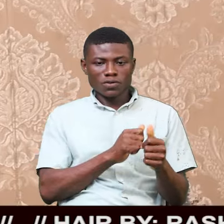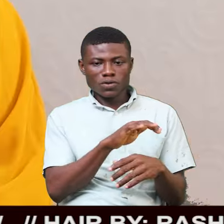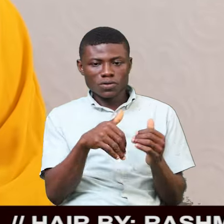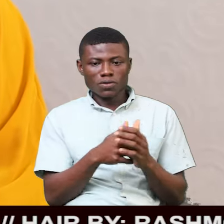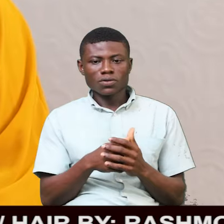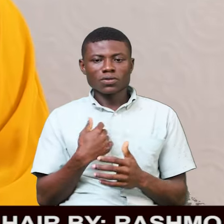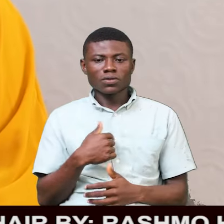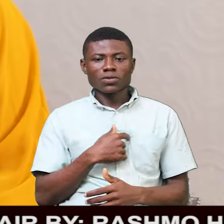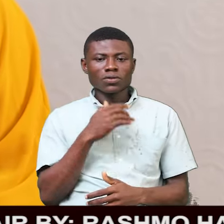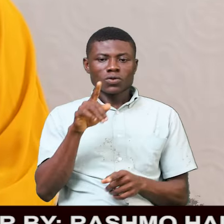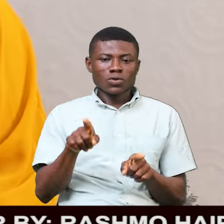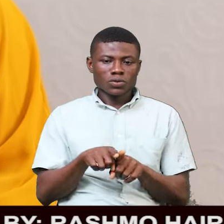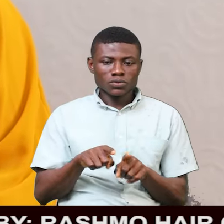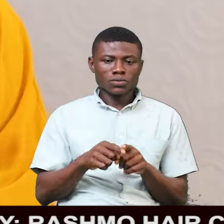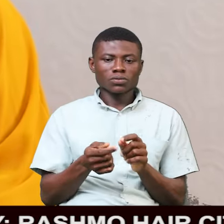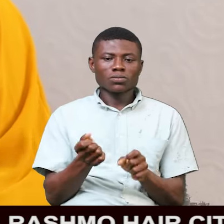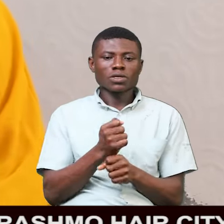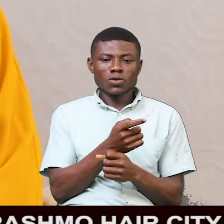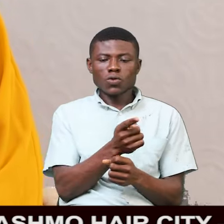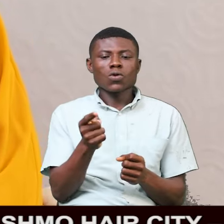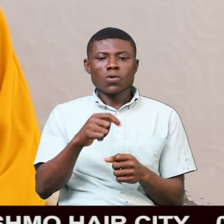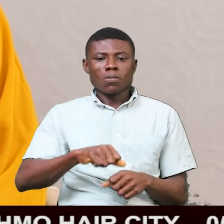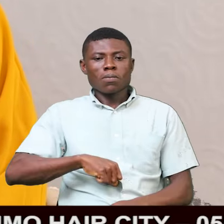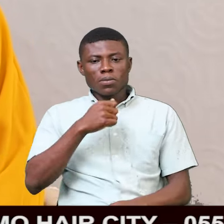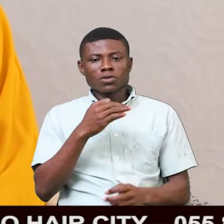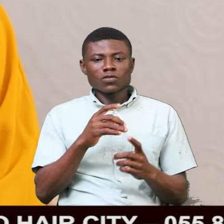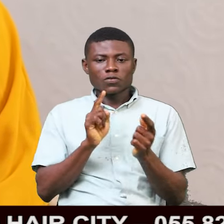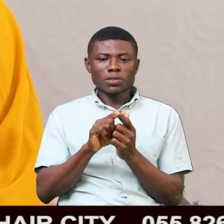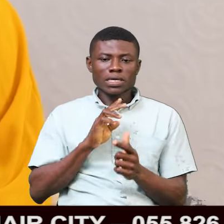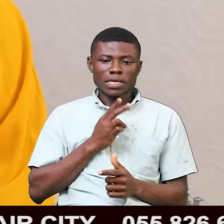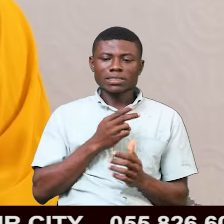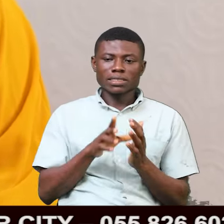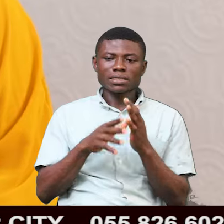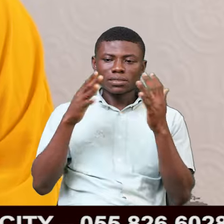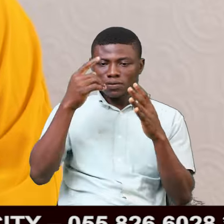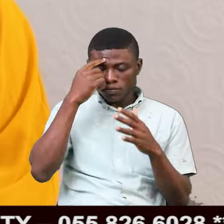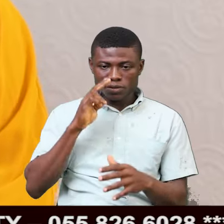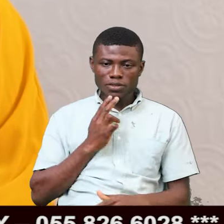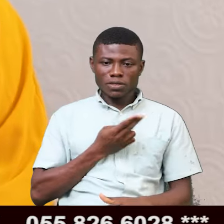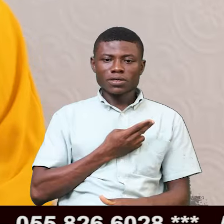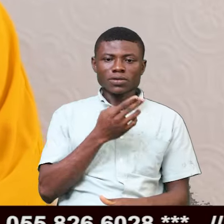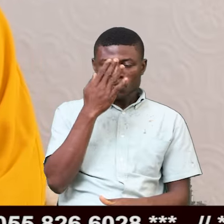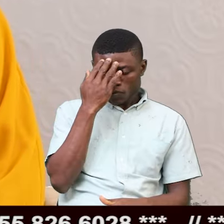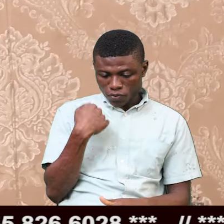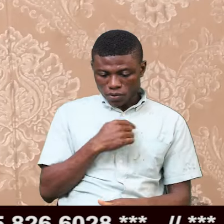dimachi. We will also make you proud. It's you share any anwa bon se mama you say